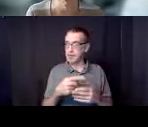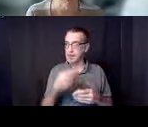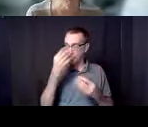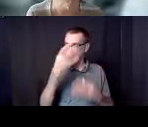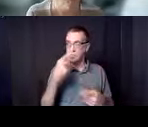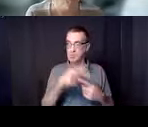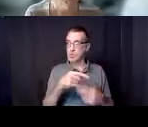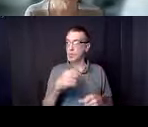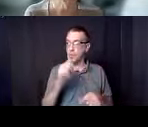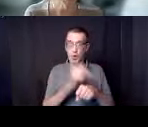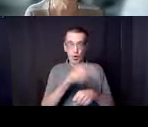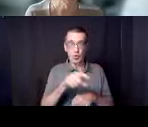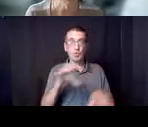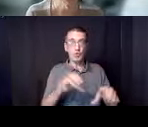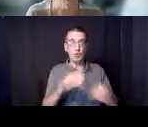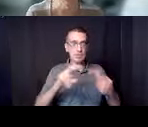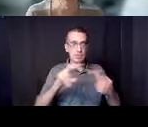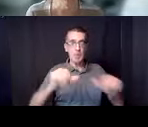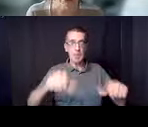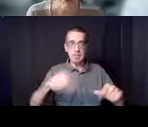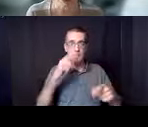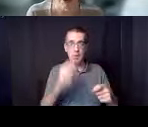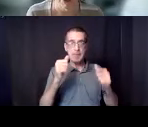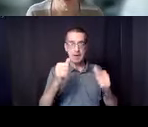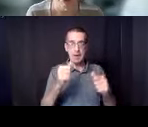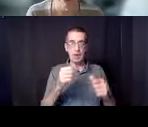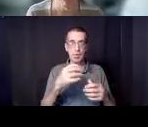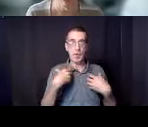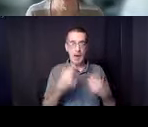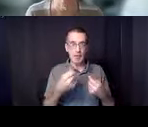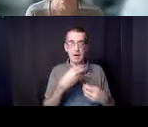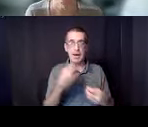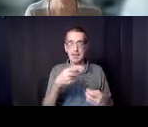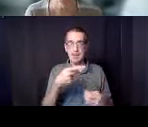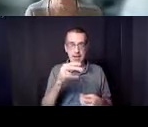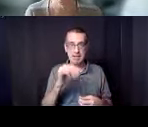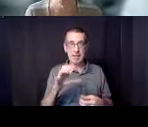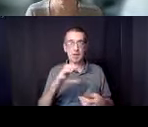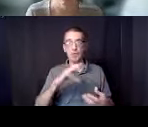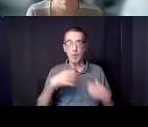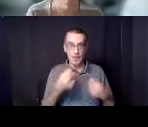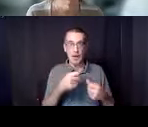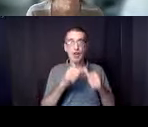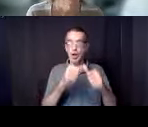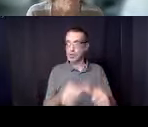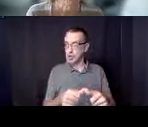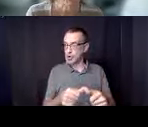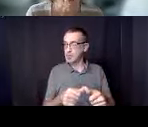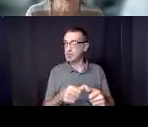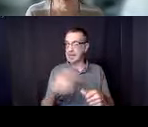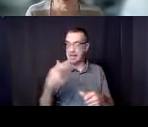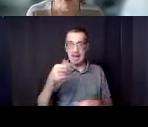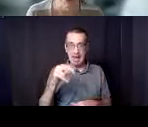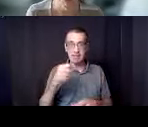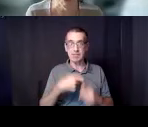work that you all do. Explore possibilities for immediate recovery, pandemic recovery, and long-term gains